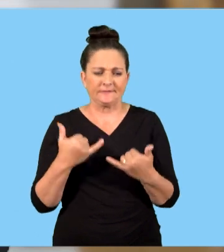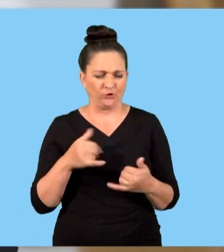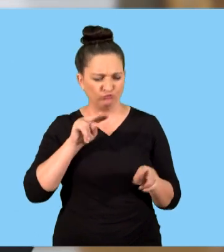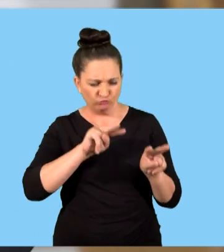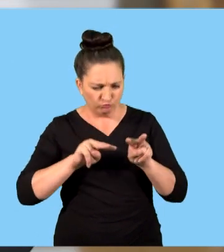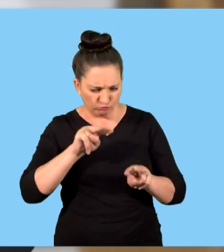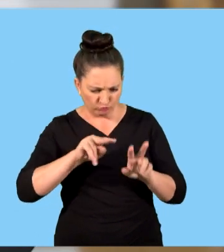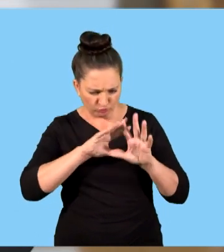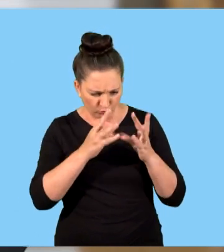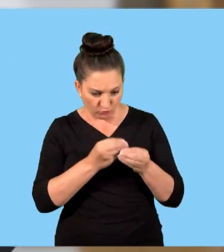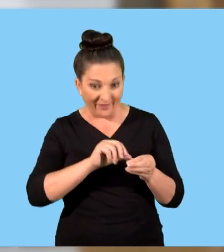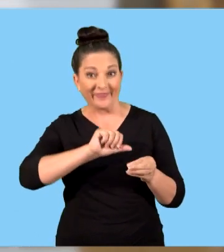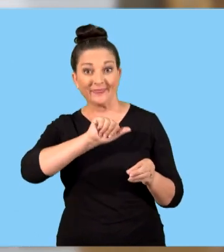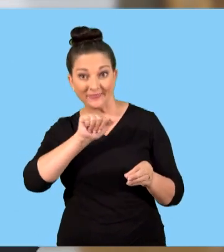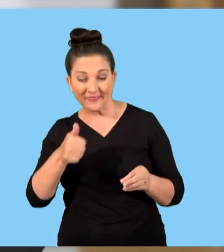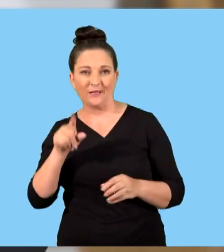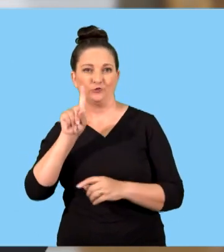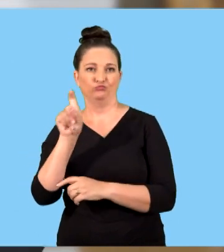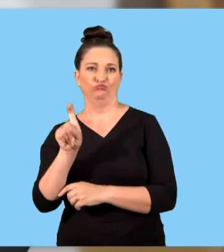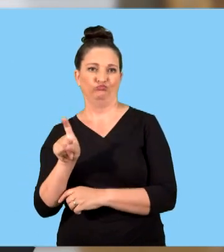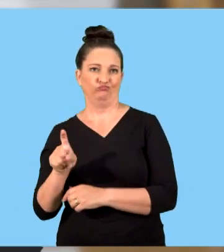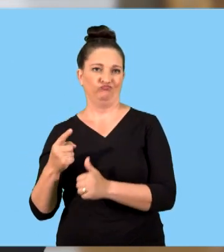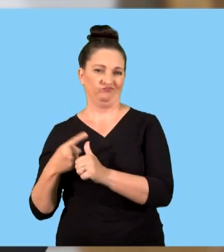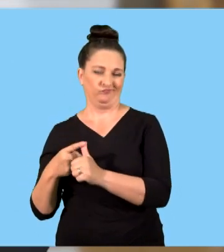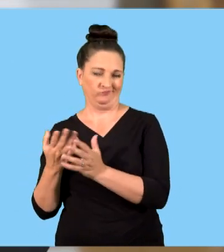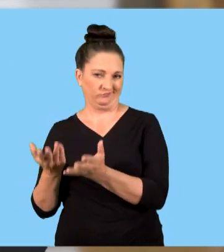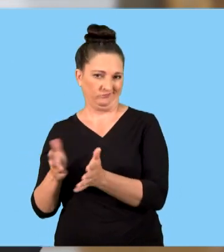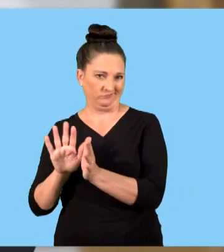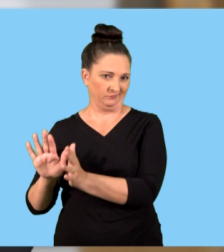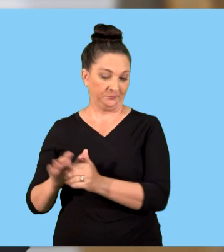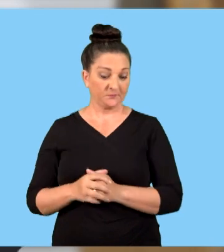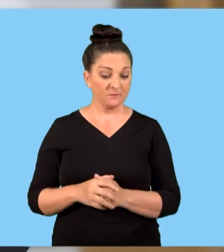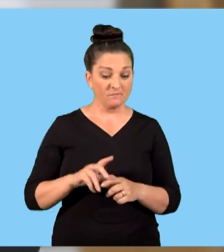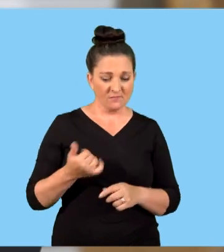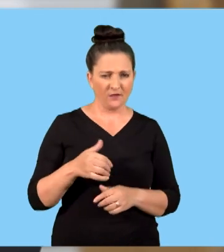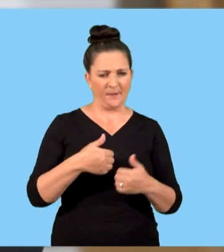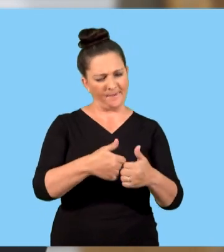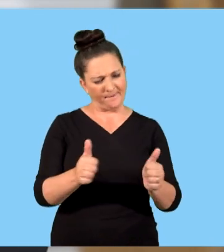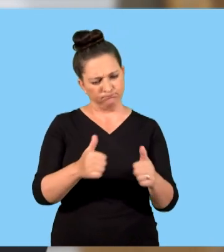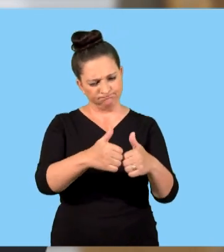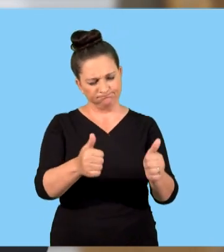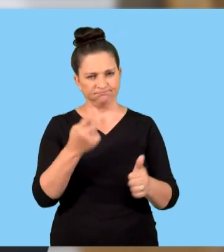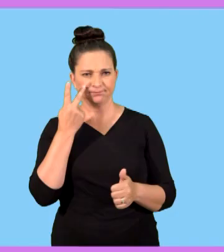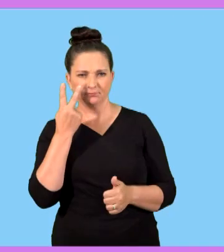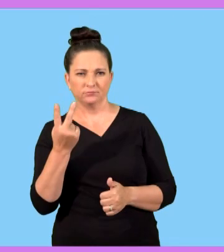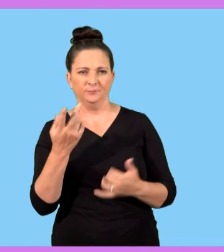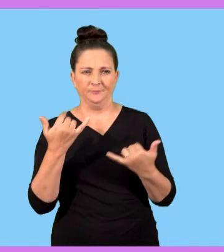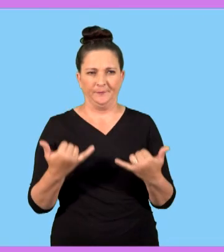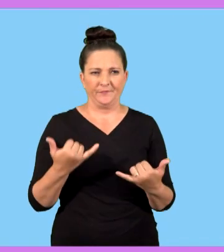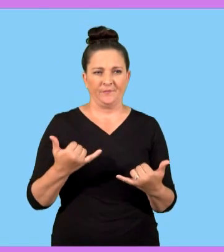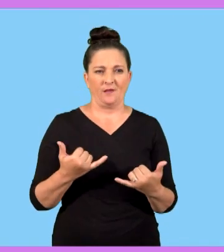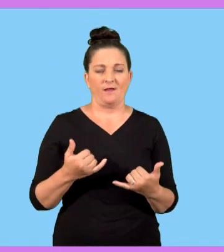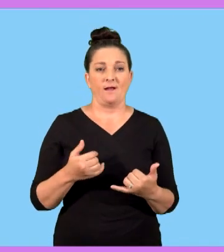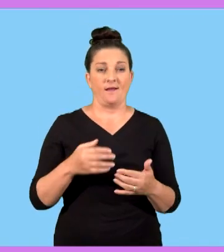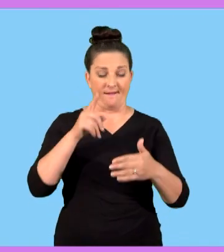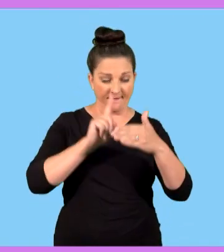Look at what is presented to you before you jump into answering the questions. Now, here is our cinema seating plan. You can see we